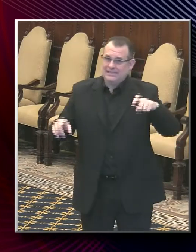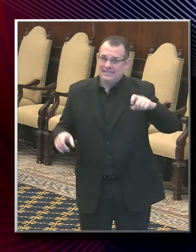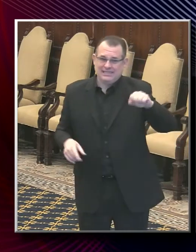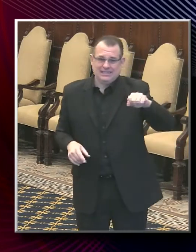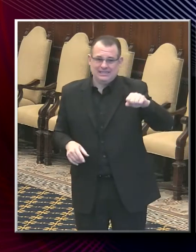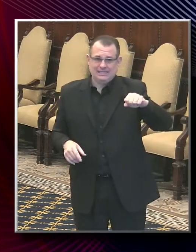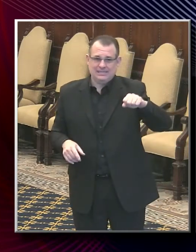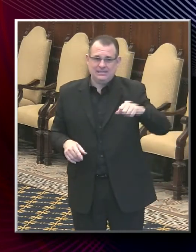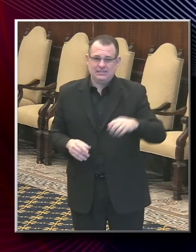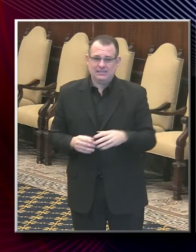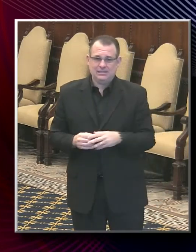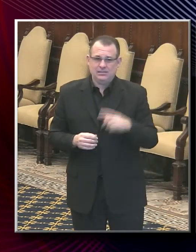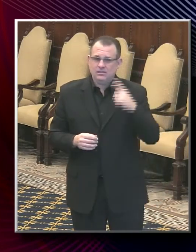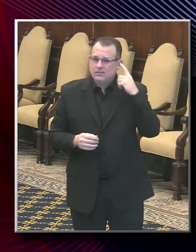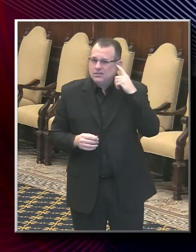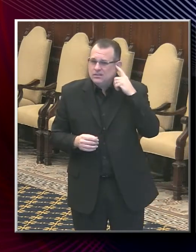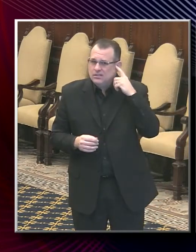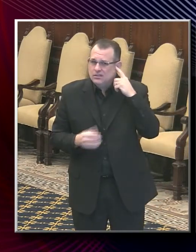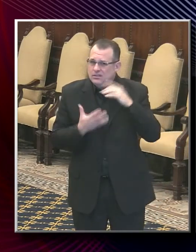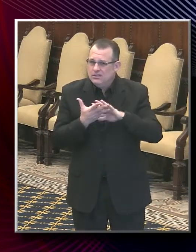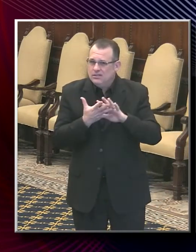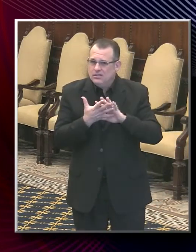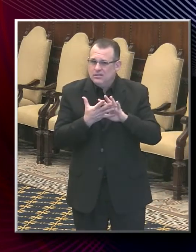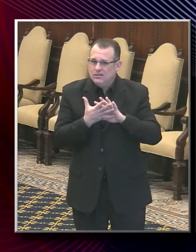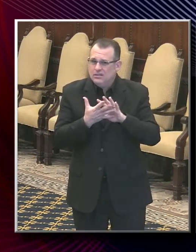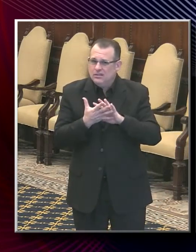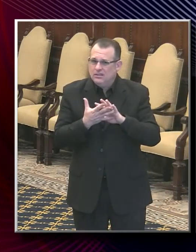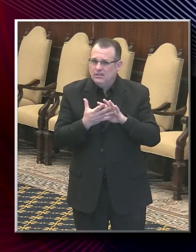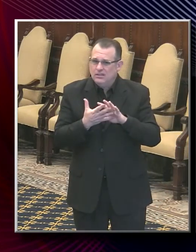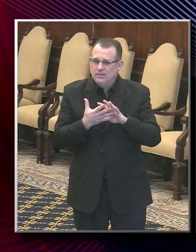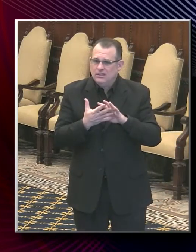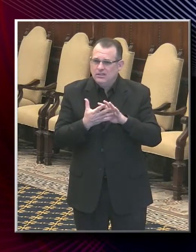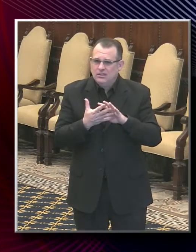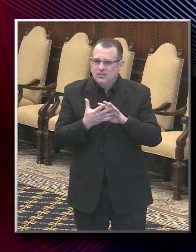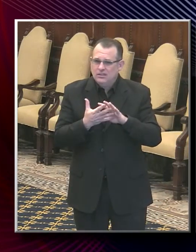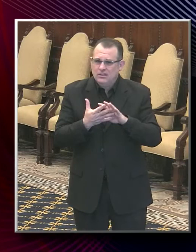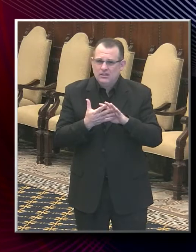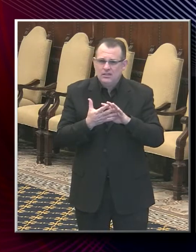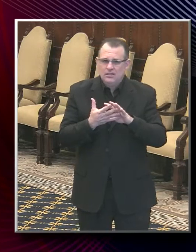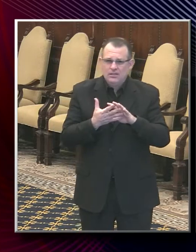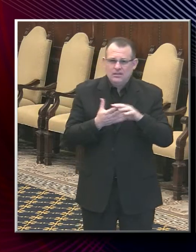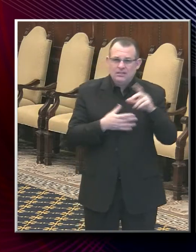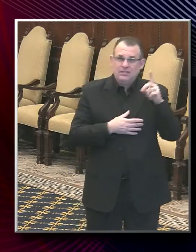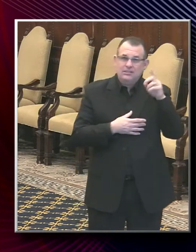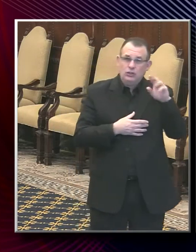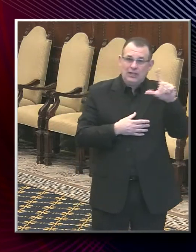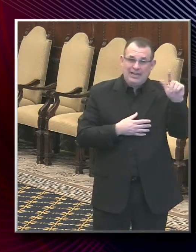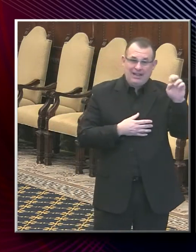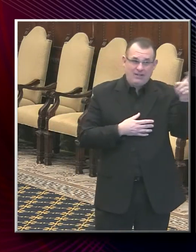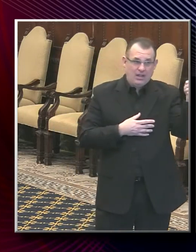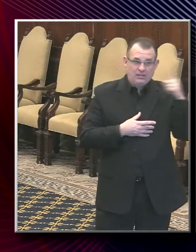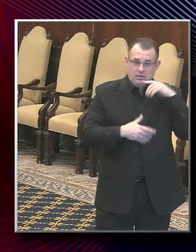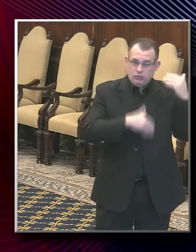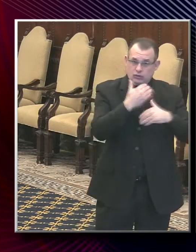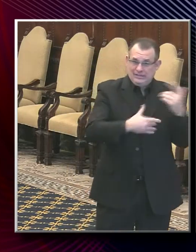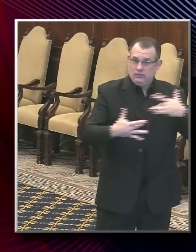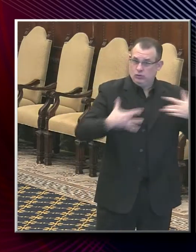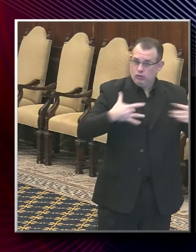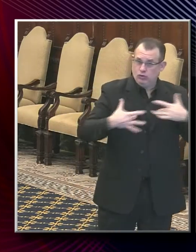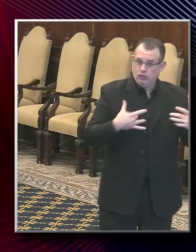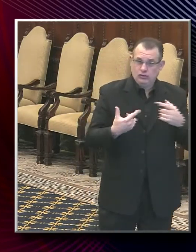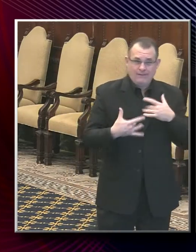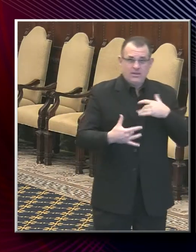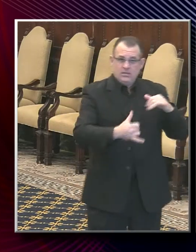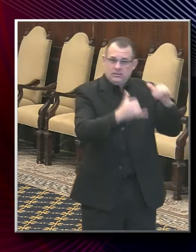speak to Dr. Levine all the time and have voiced that concern to her, but I feel the same way.